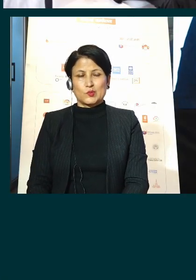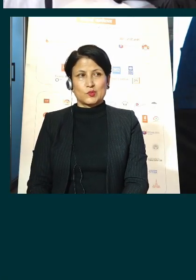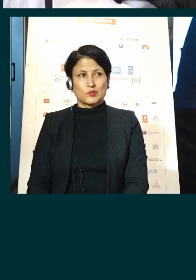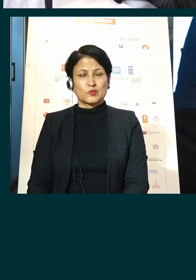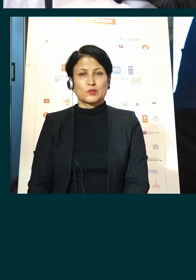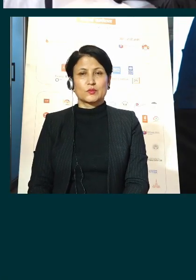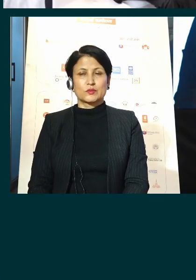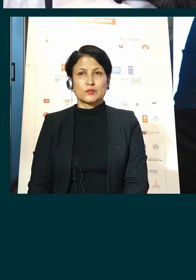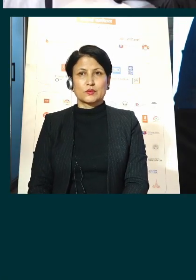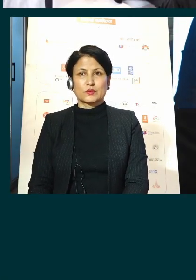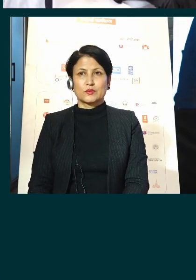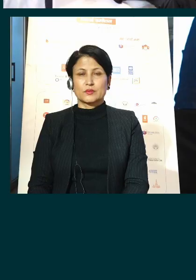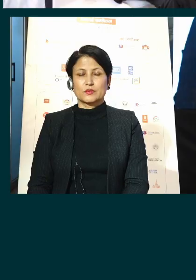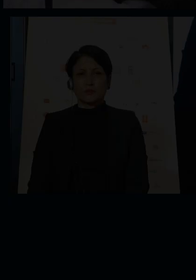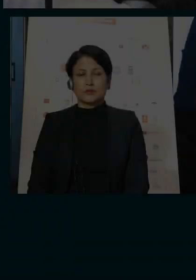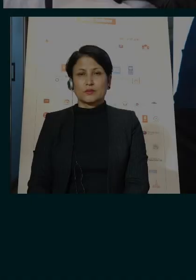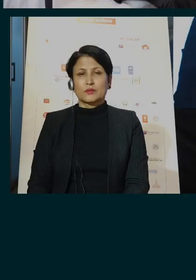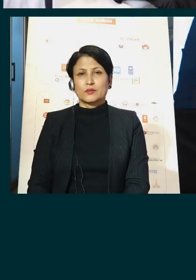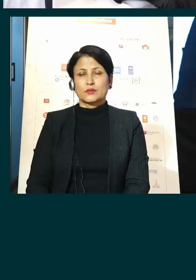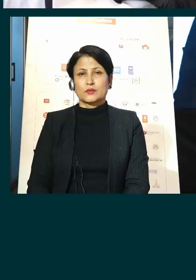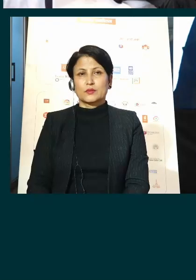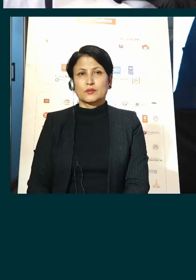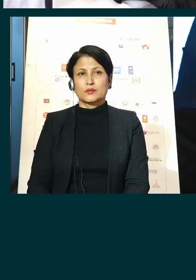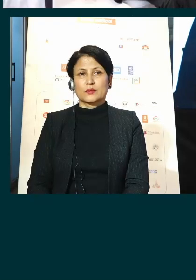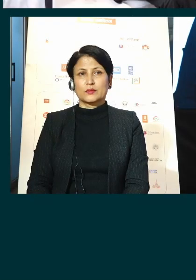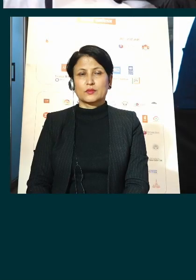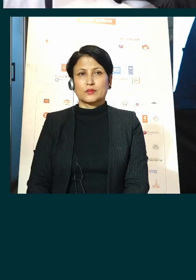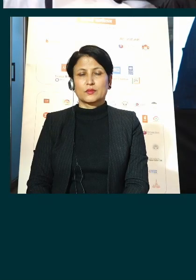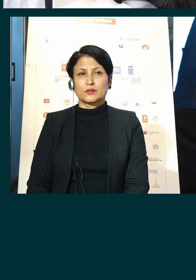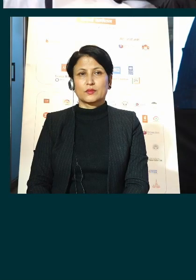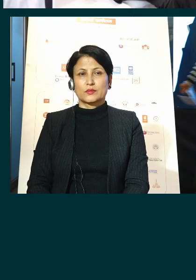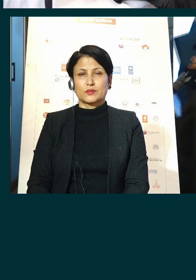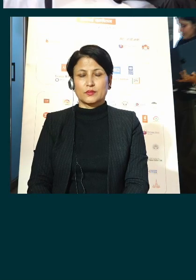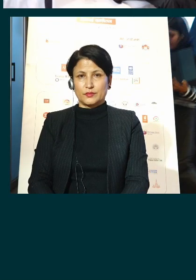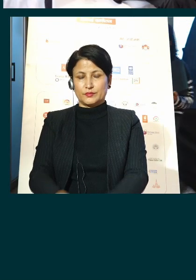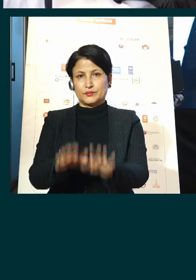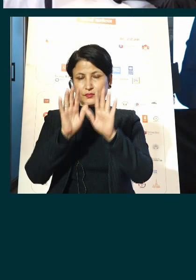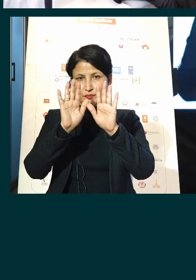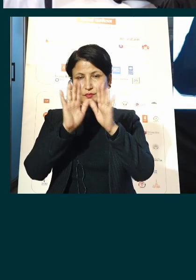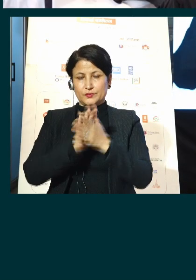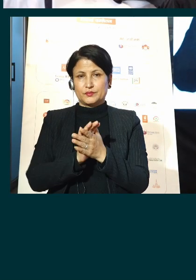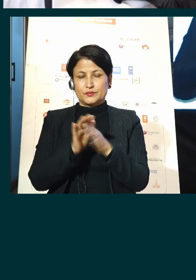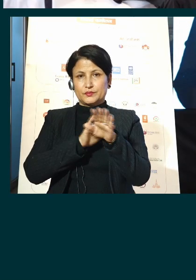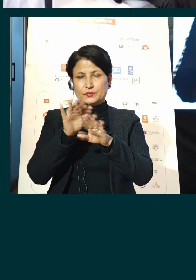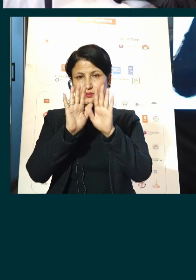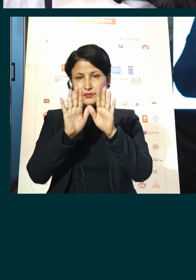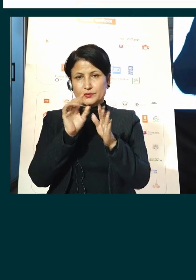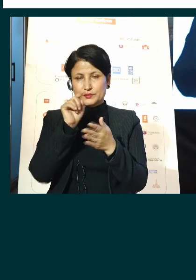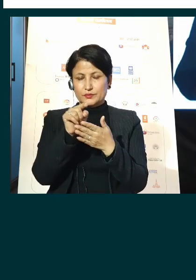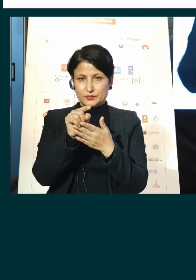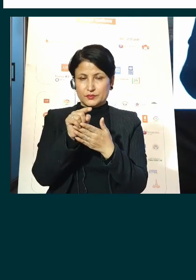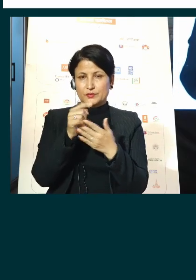Thank you. Thank you so much for that introduction, and thank